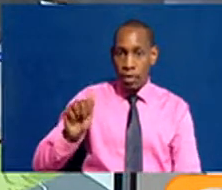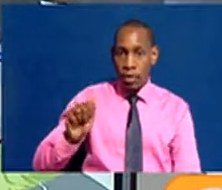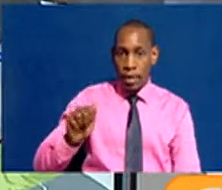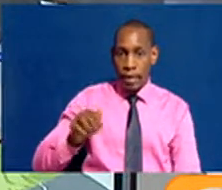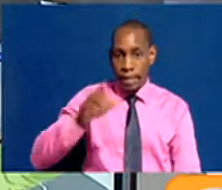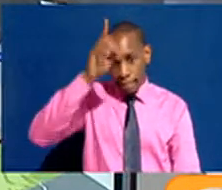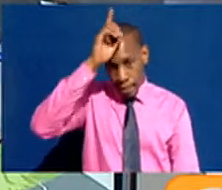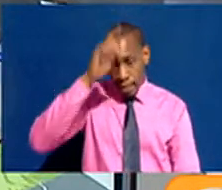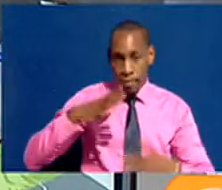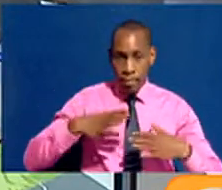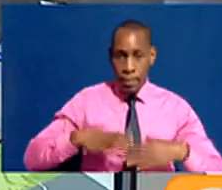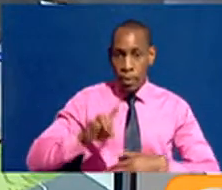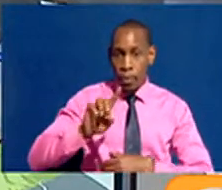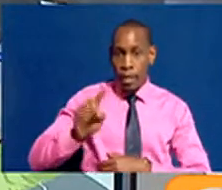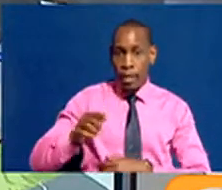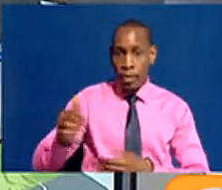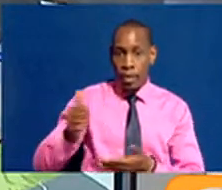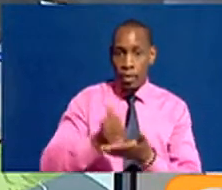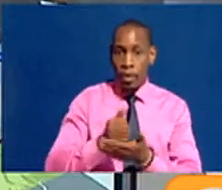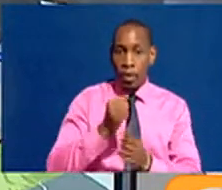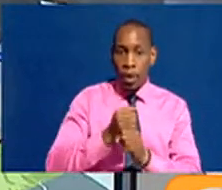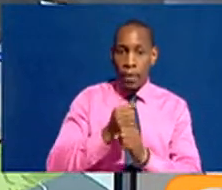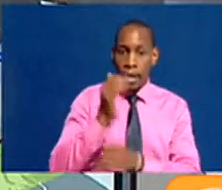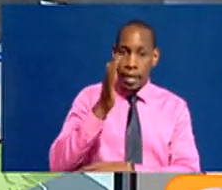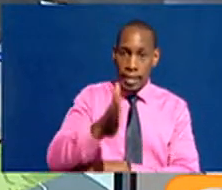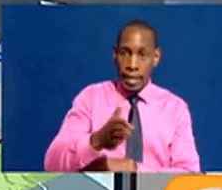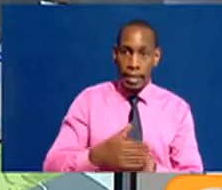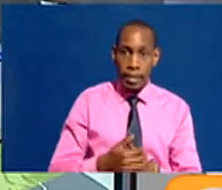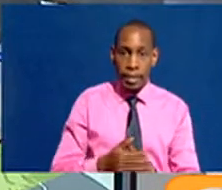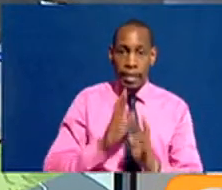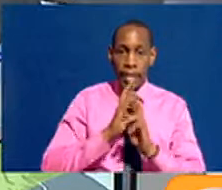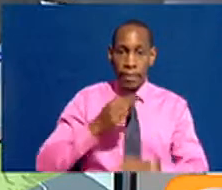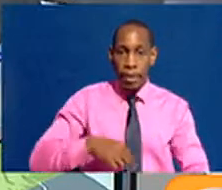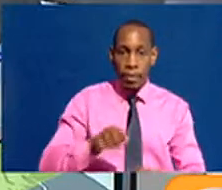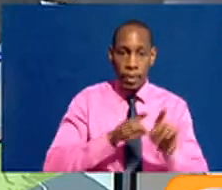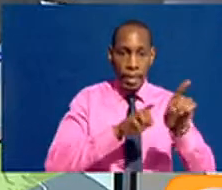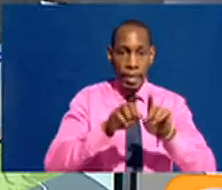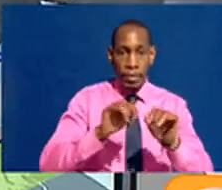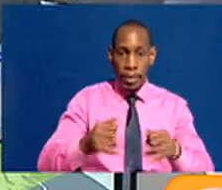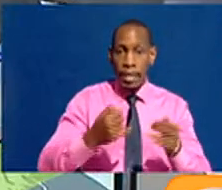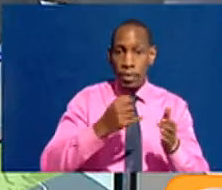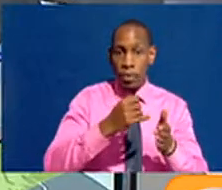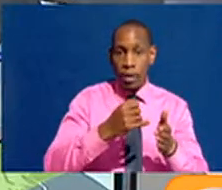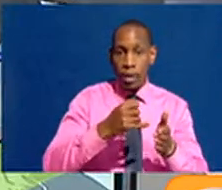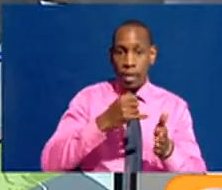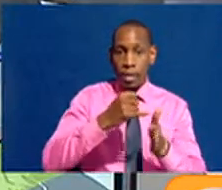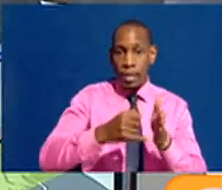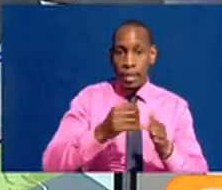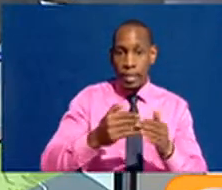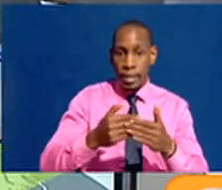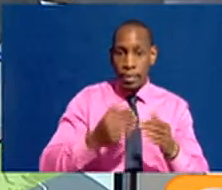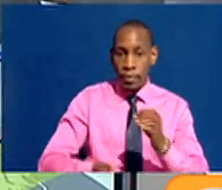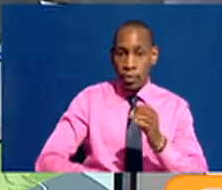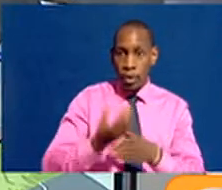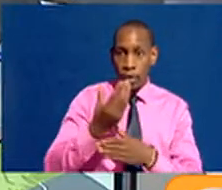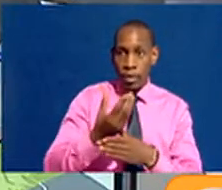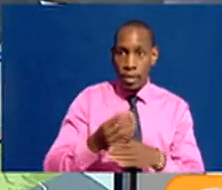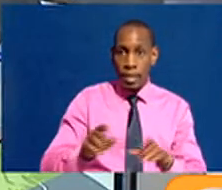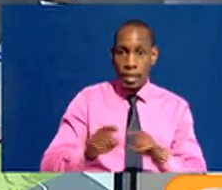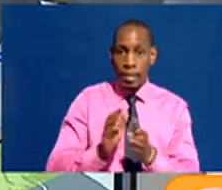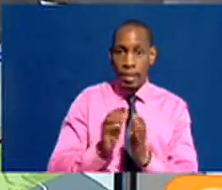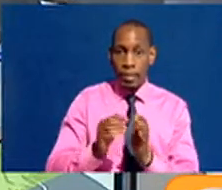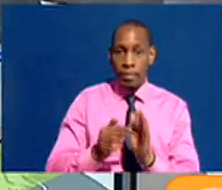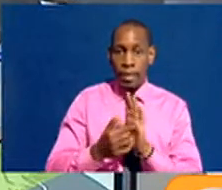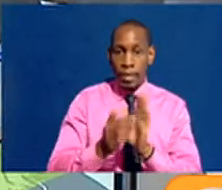over 1,000 people employed directly. Francis Mutalaki toured the modern facility ahead of its commissioning, and he